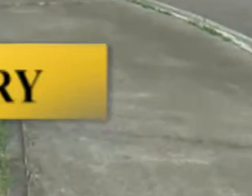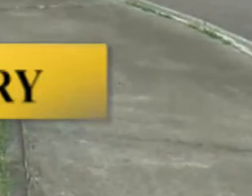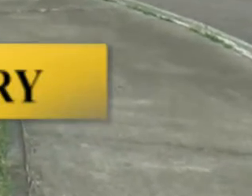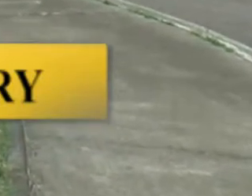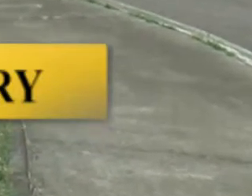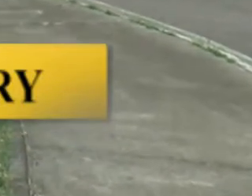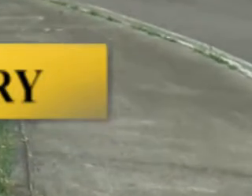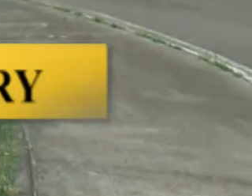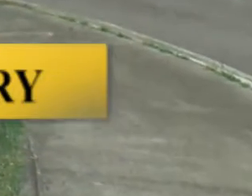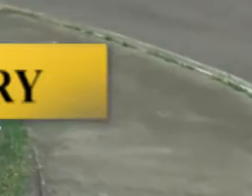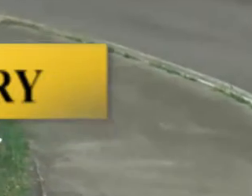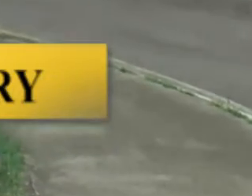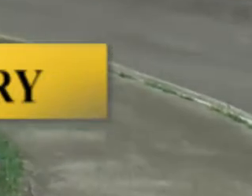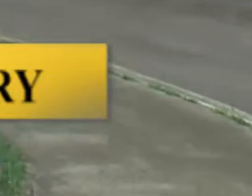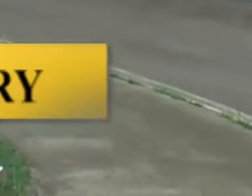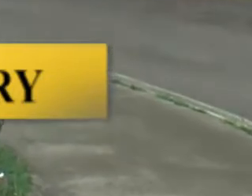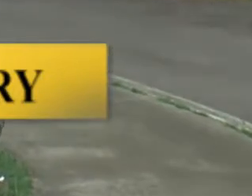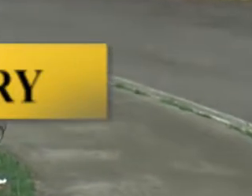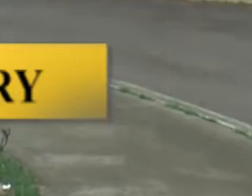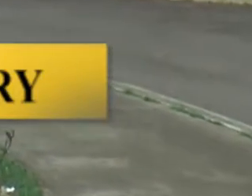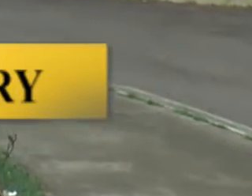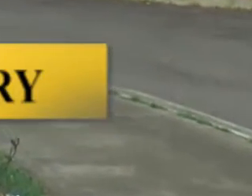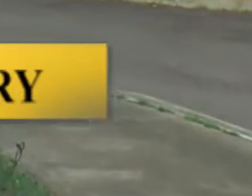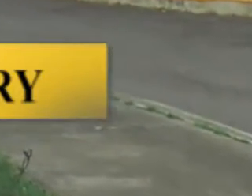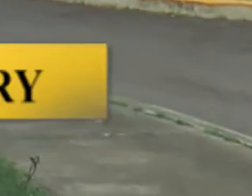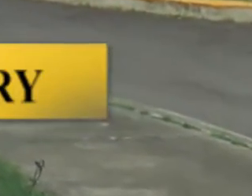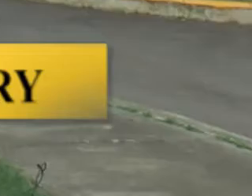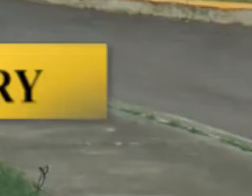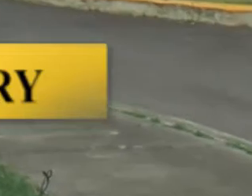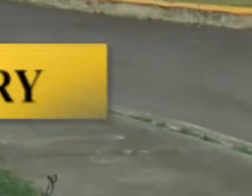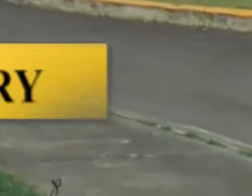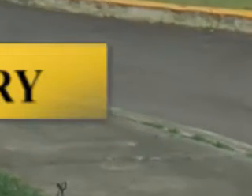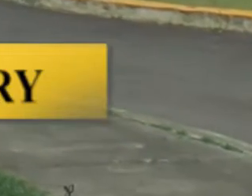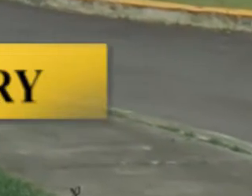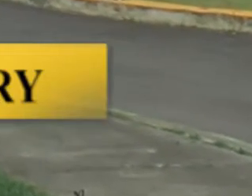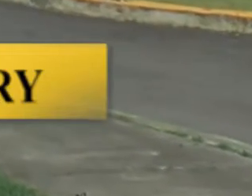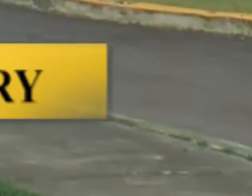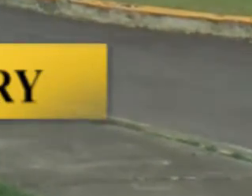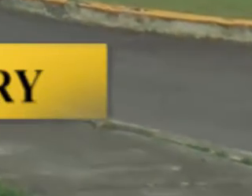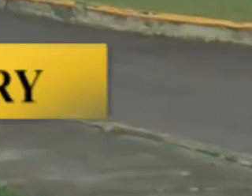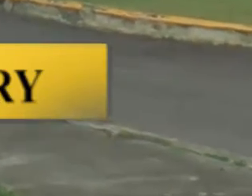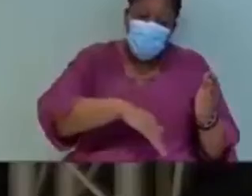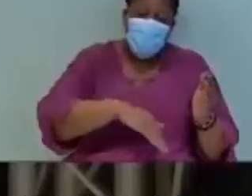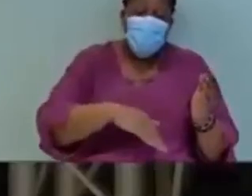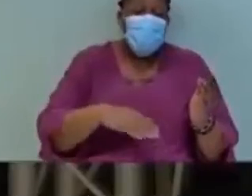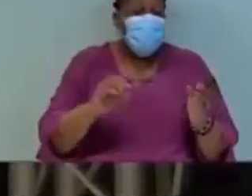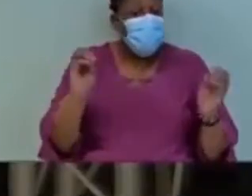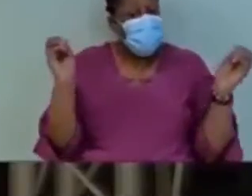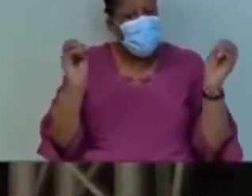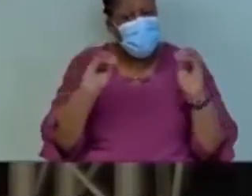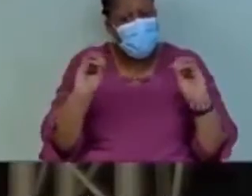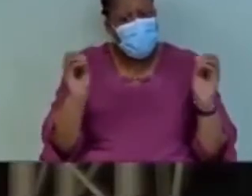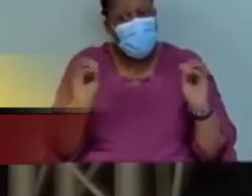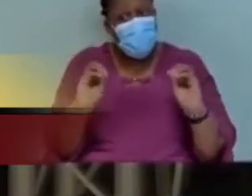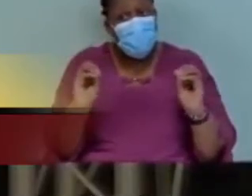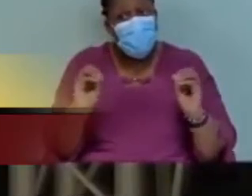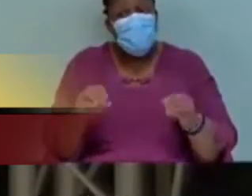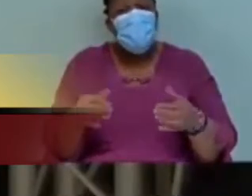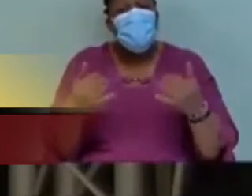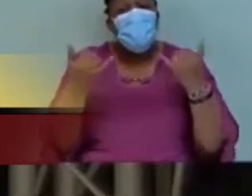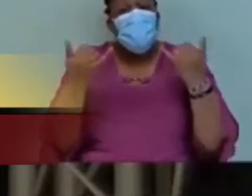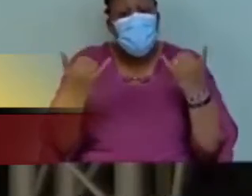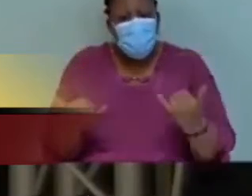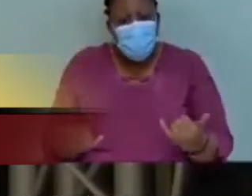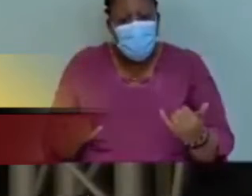and further explained why the Minister of Health has not yet announced a recovered case. We are in the process